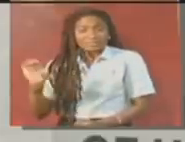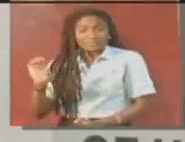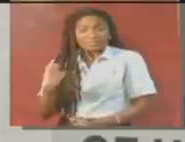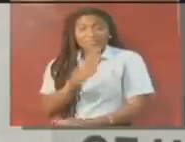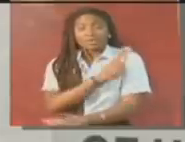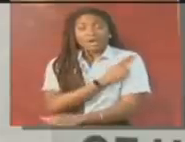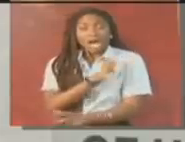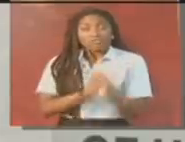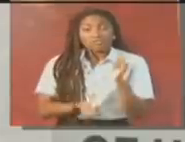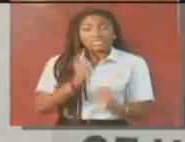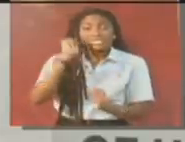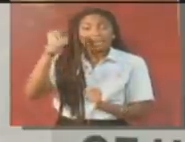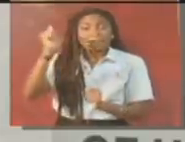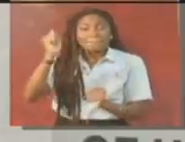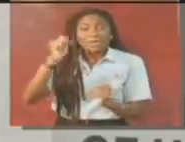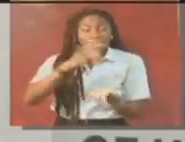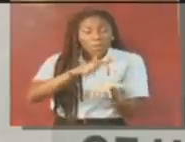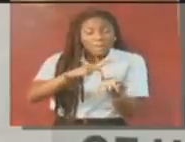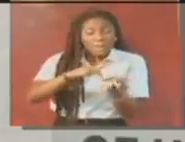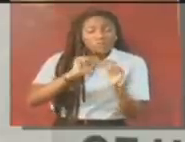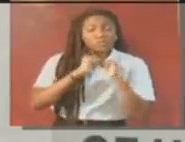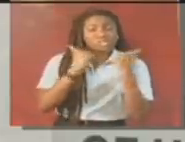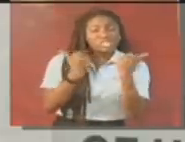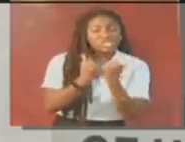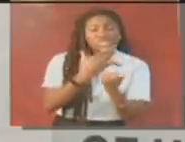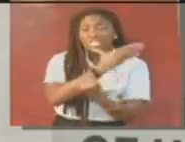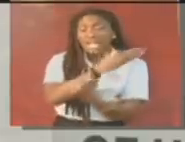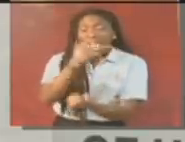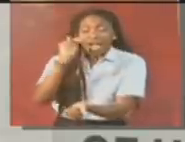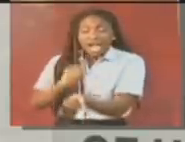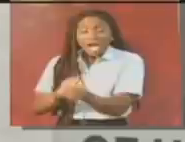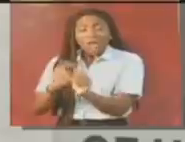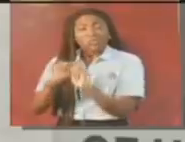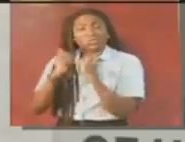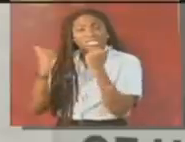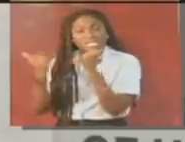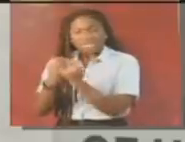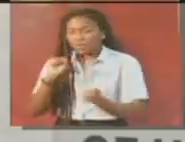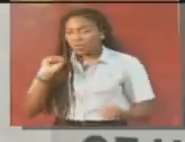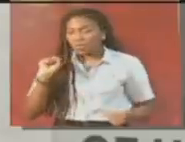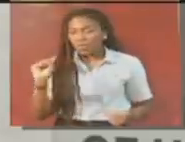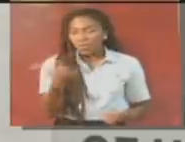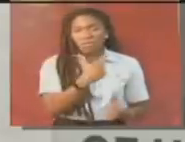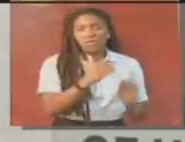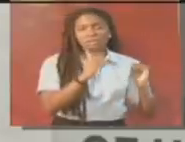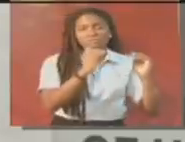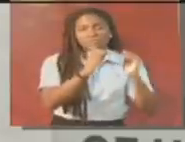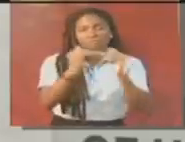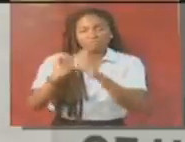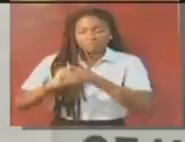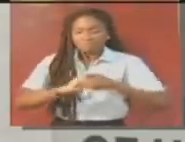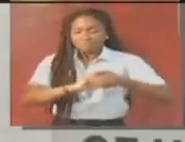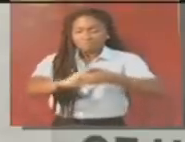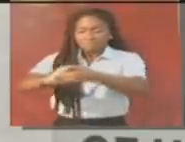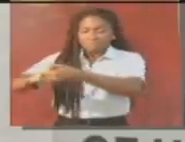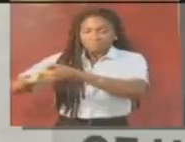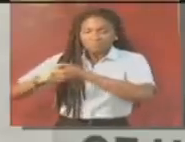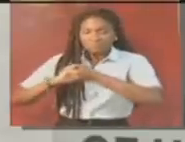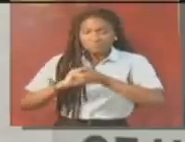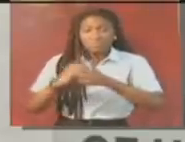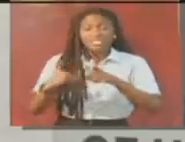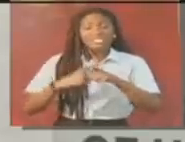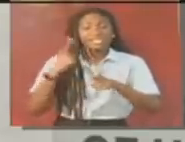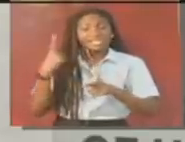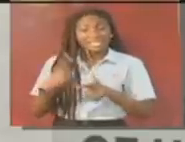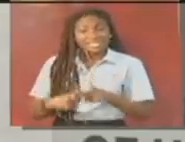and the Trinidad and Tobago Registered Nurses Association, operationalized 2 mass vaccination sites at